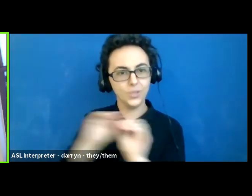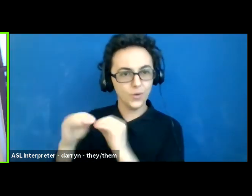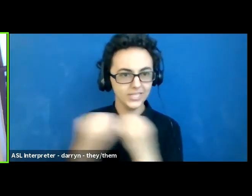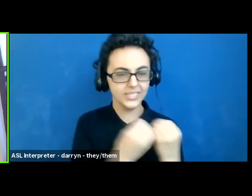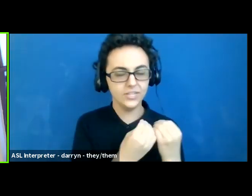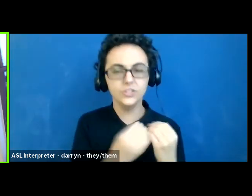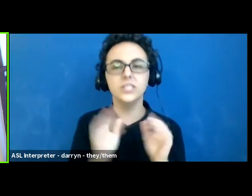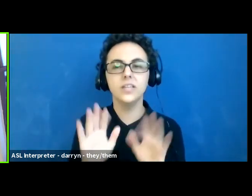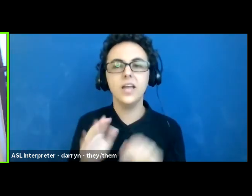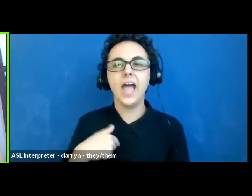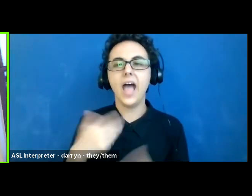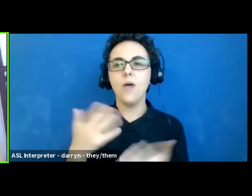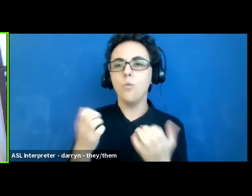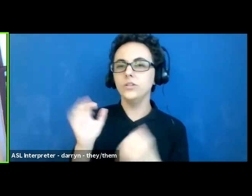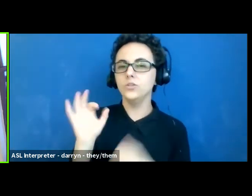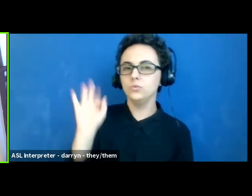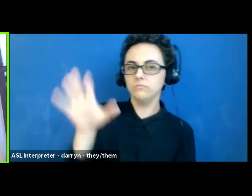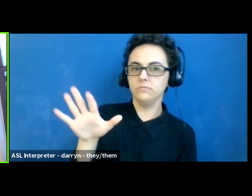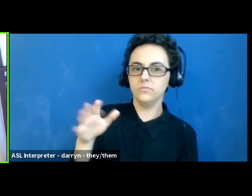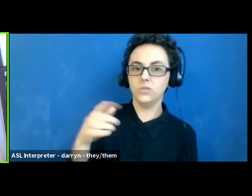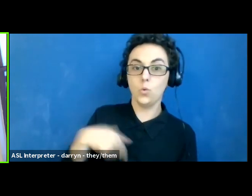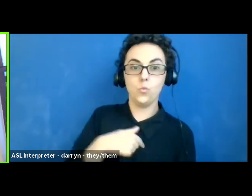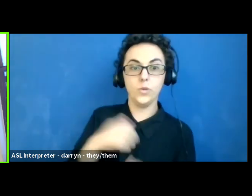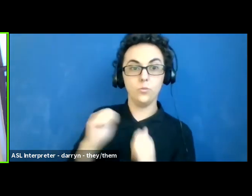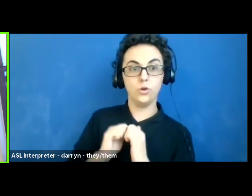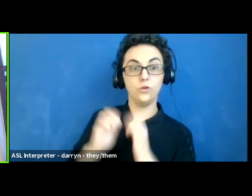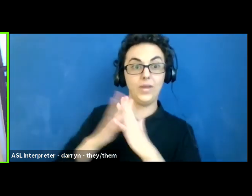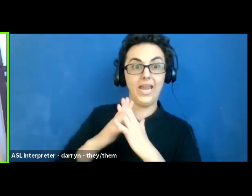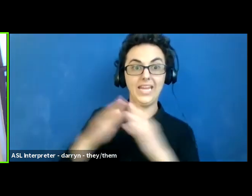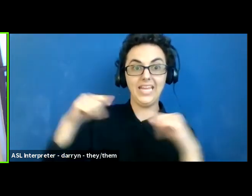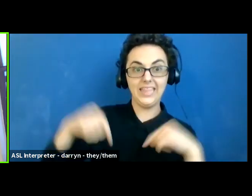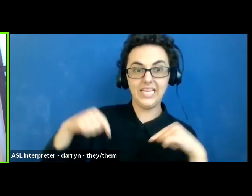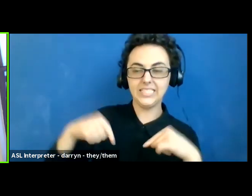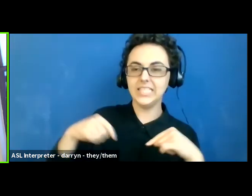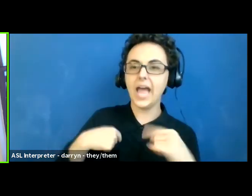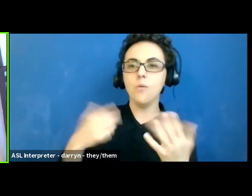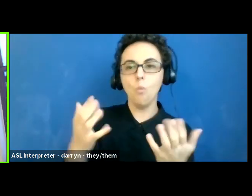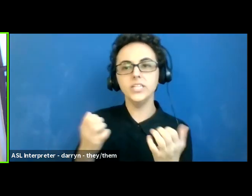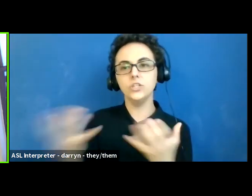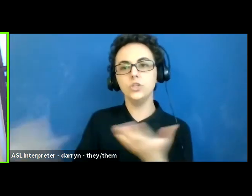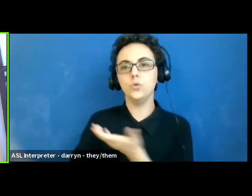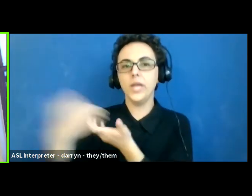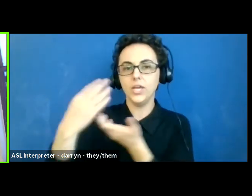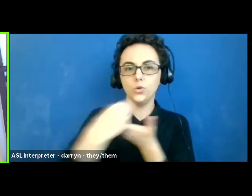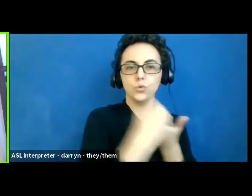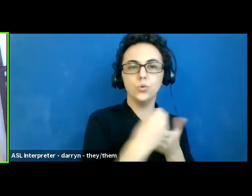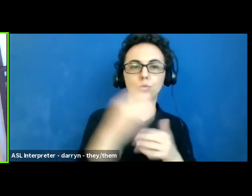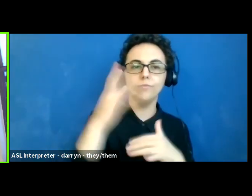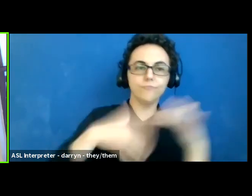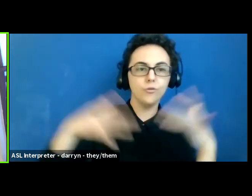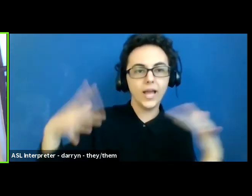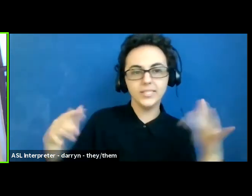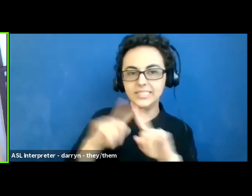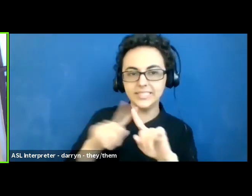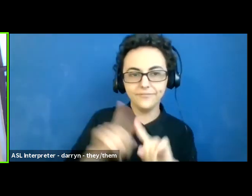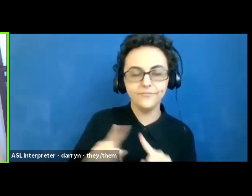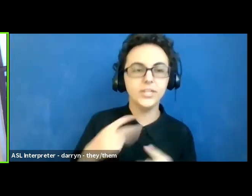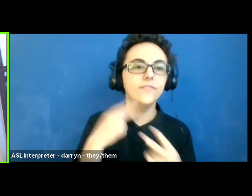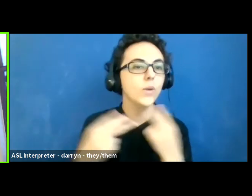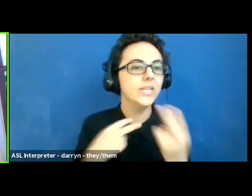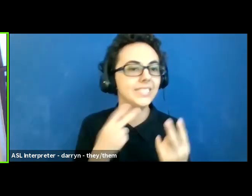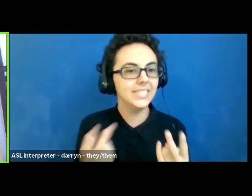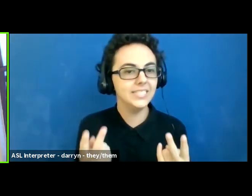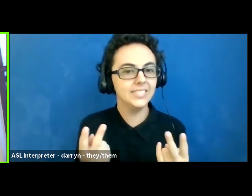creating this, I wanted to include a variety of voices because we're not